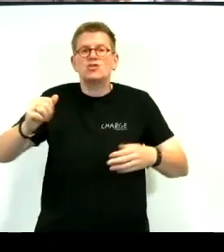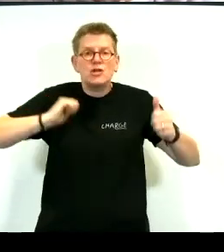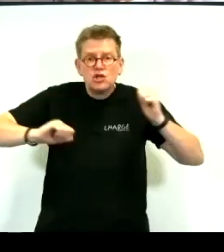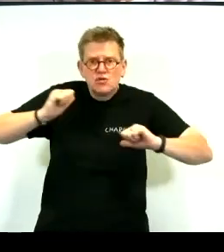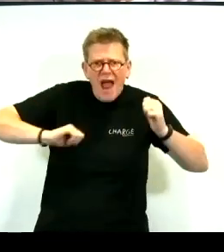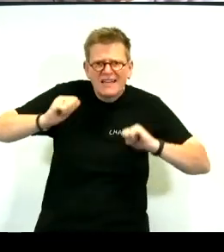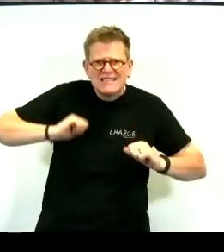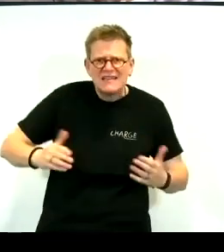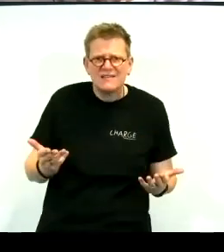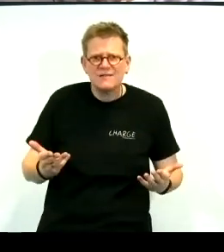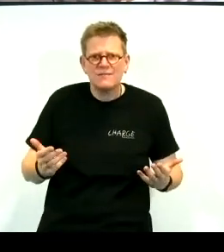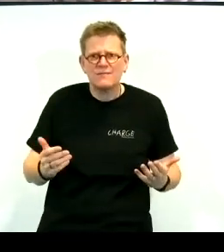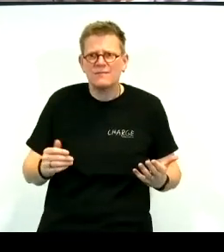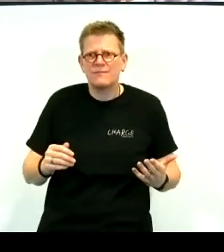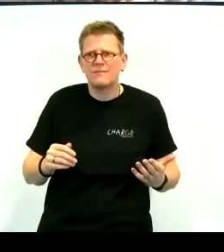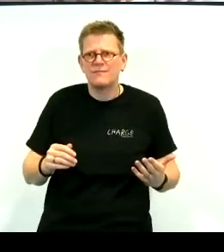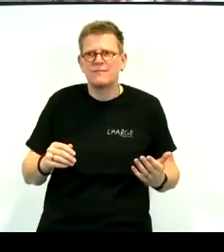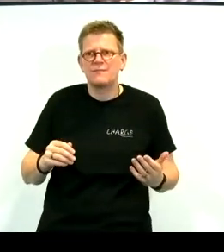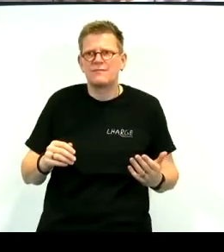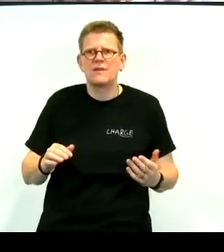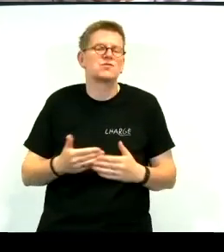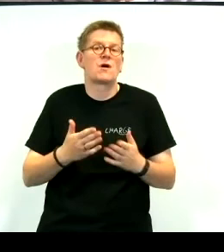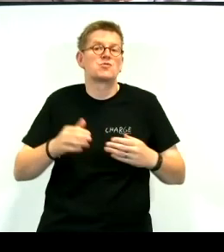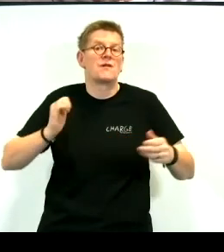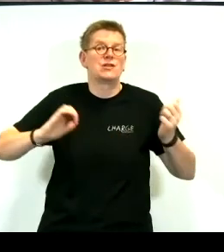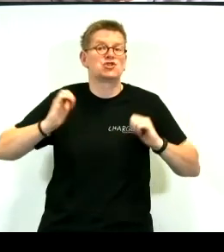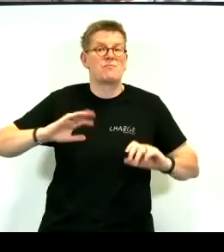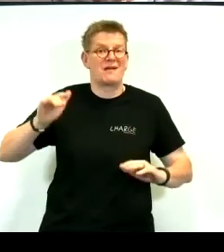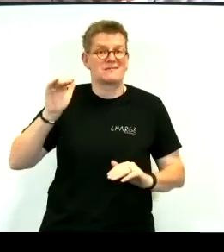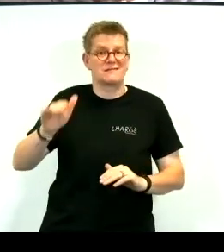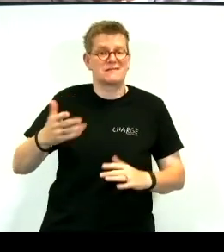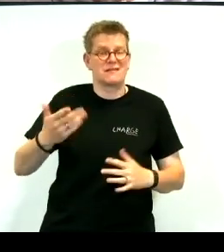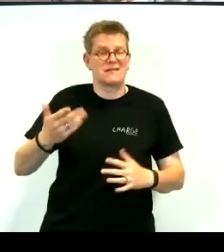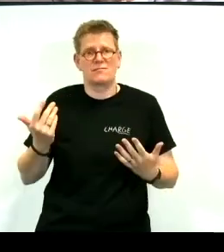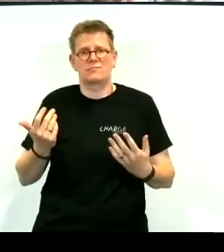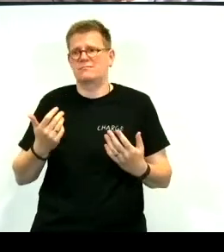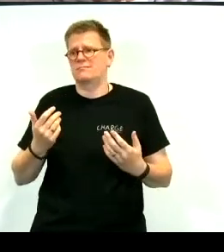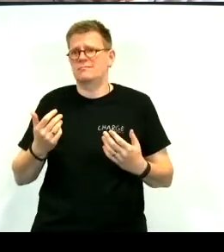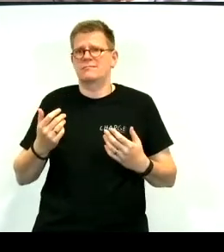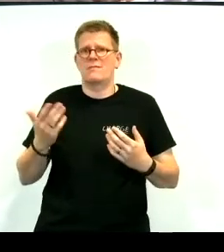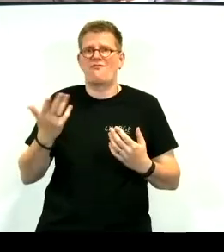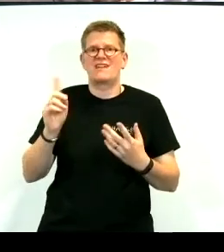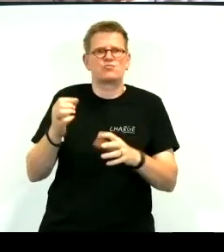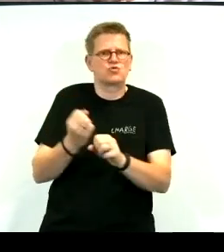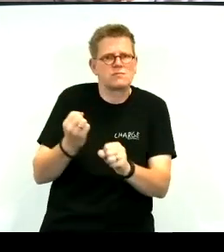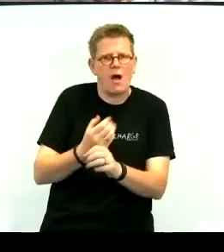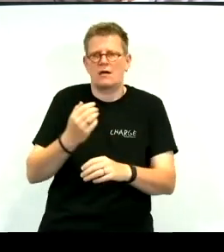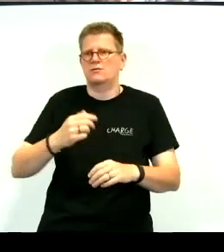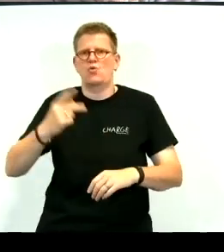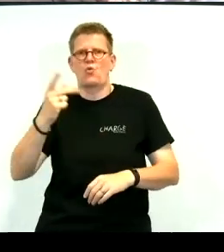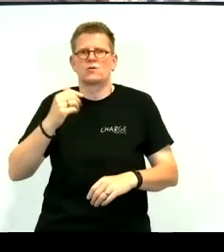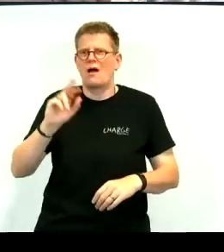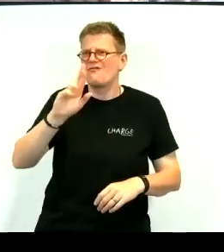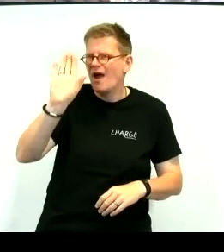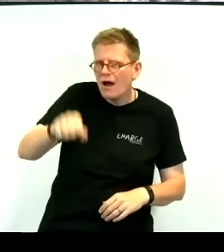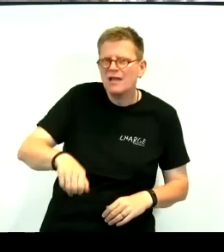there social stories that can be used when there's pain? How should I behave?